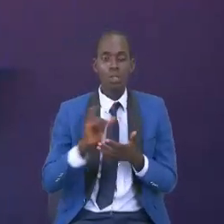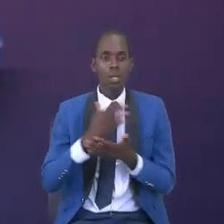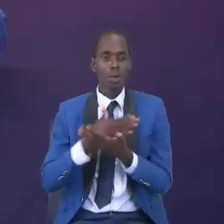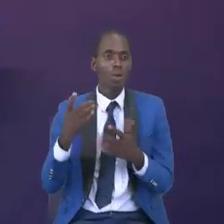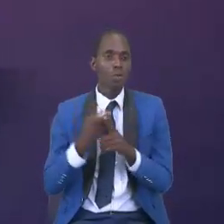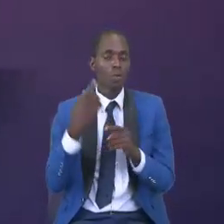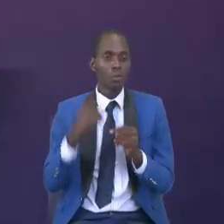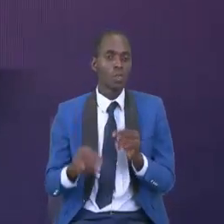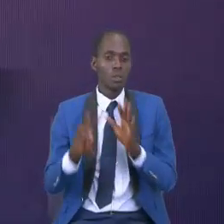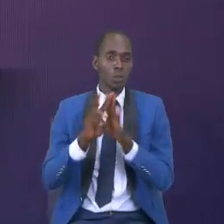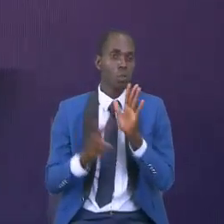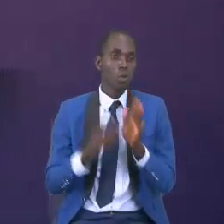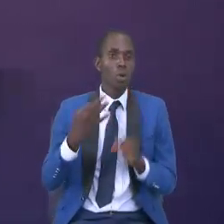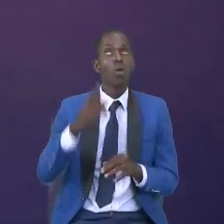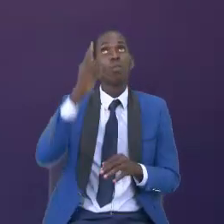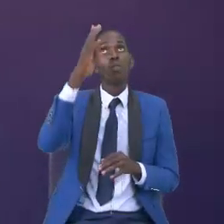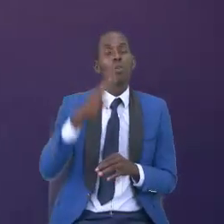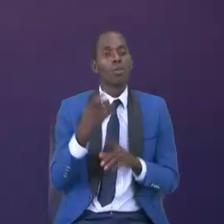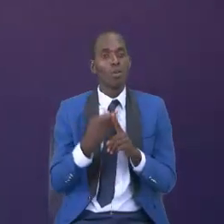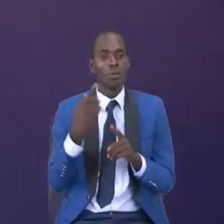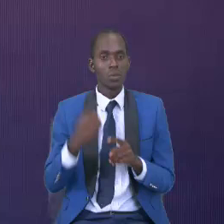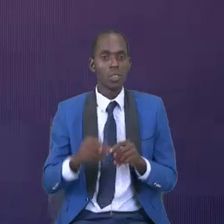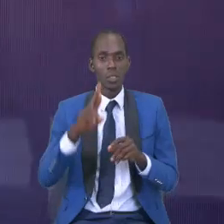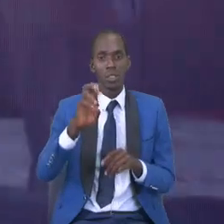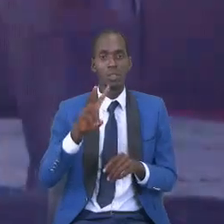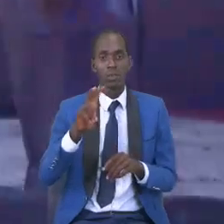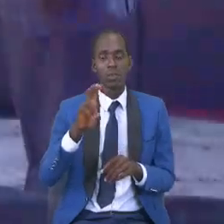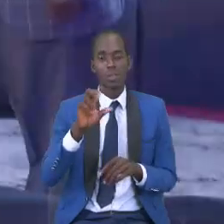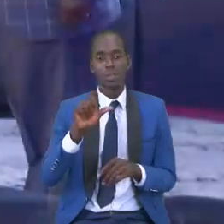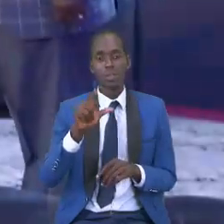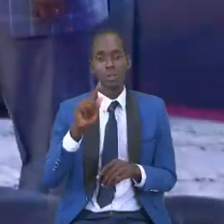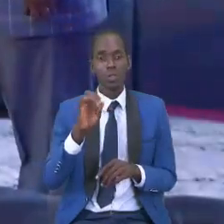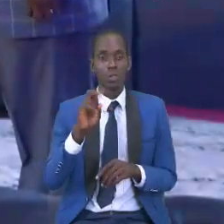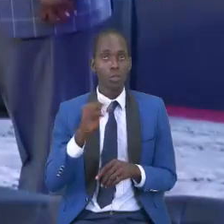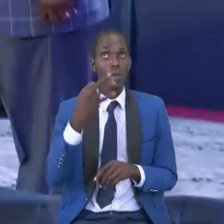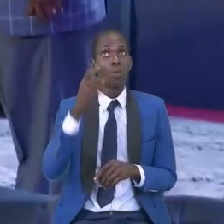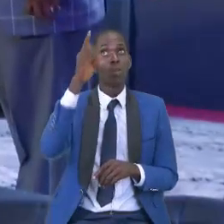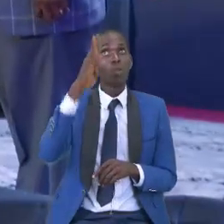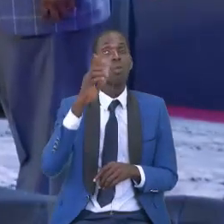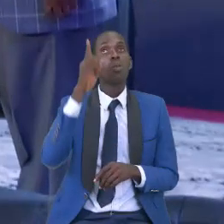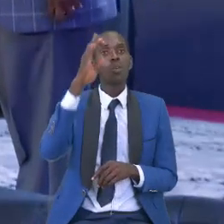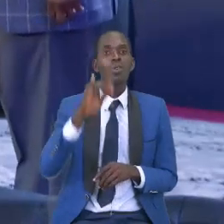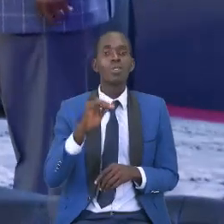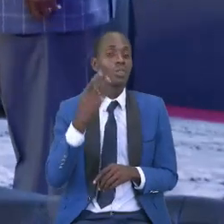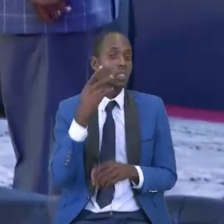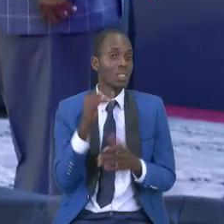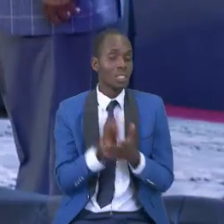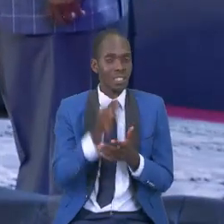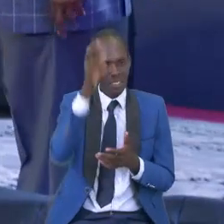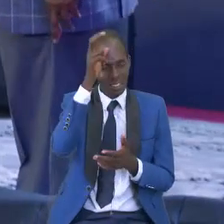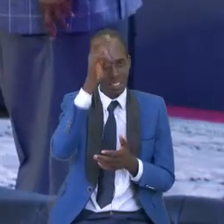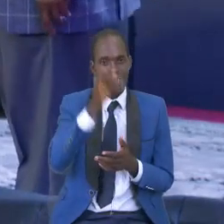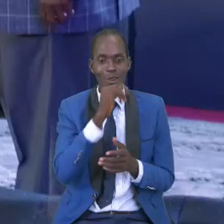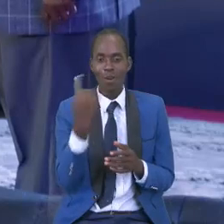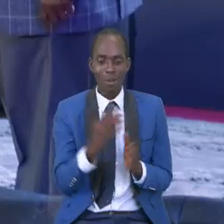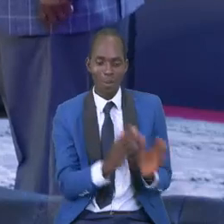God, from the revelation of God, Satan is always at hand to provide the ship, the boat, the transportation